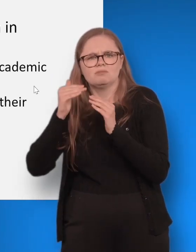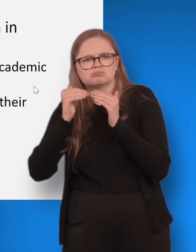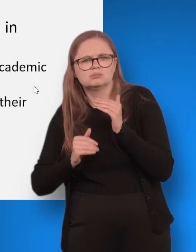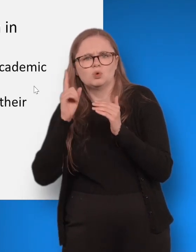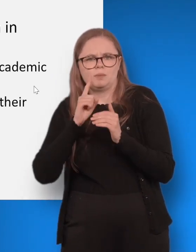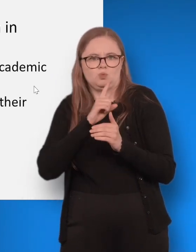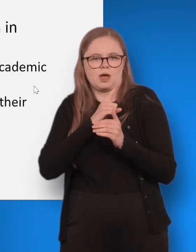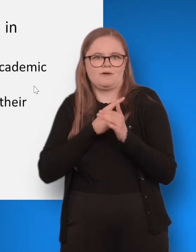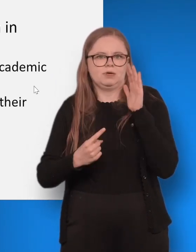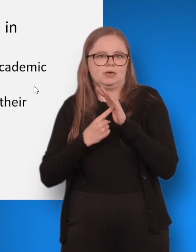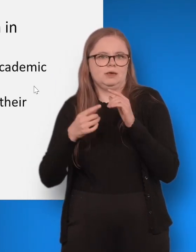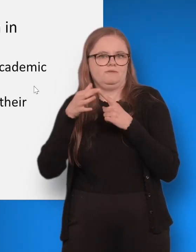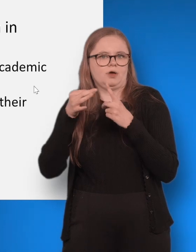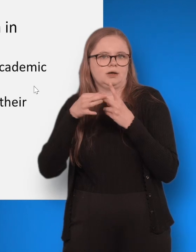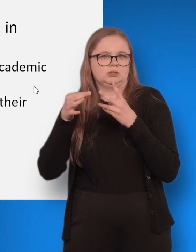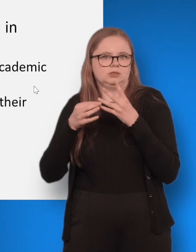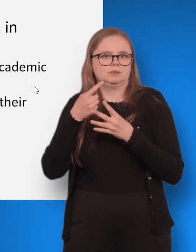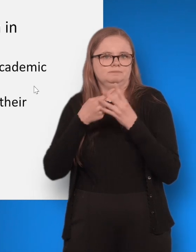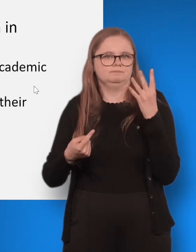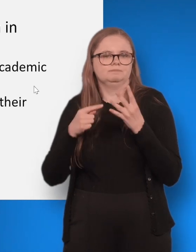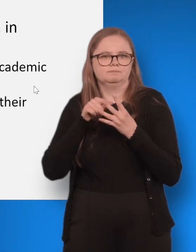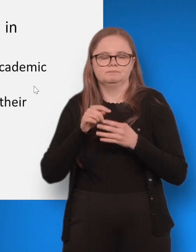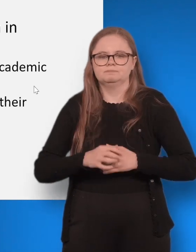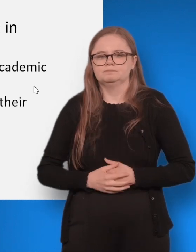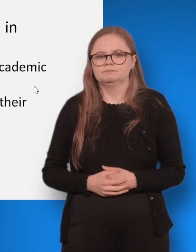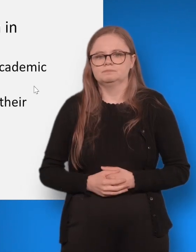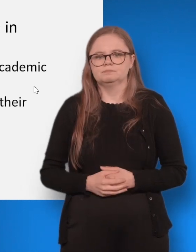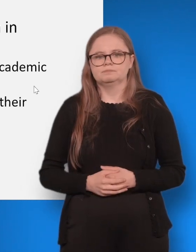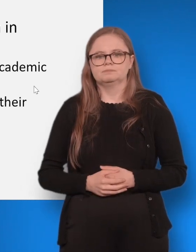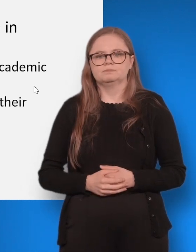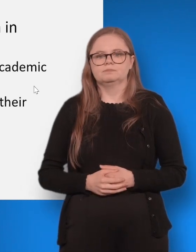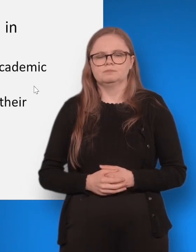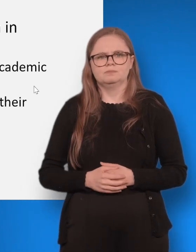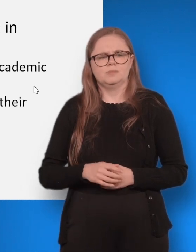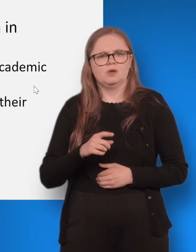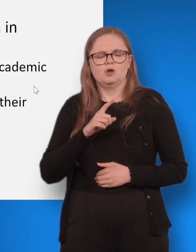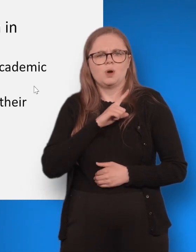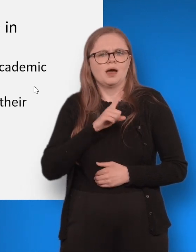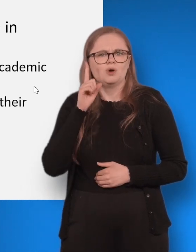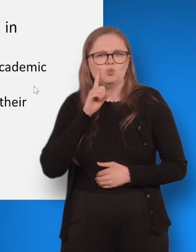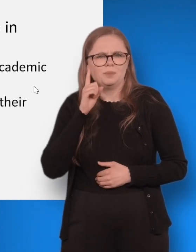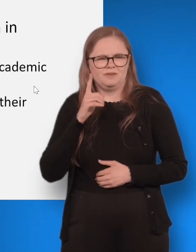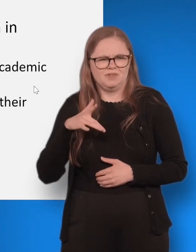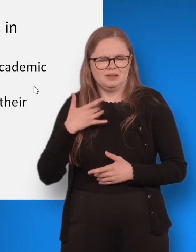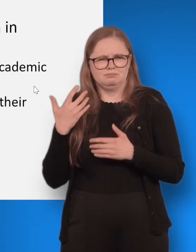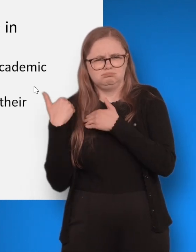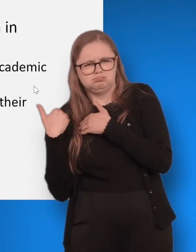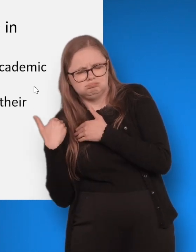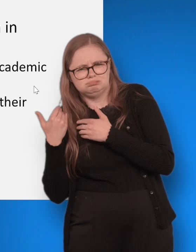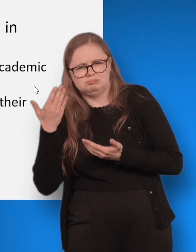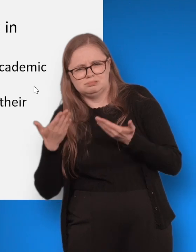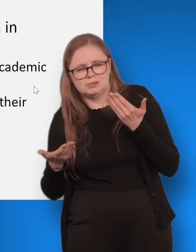key factors. And those are disproportionate pressure to balance educational plans with